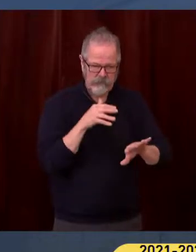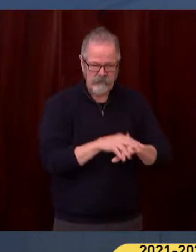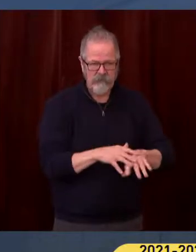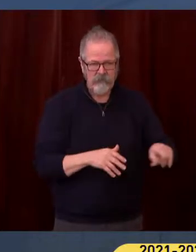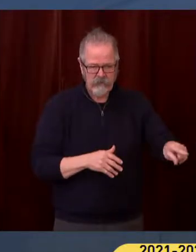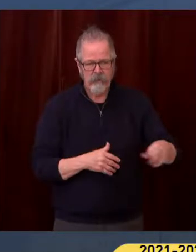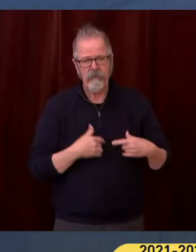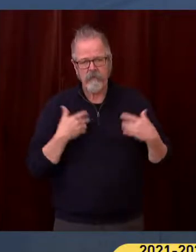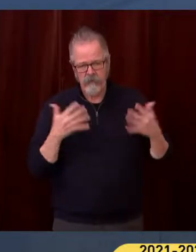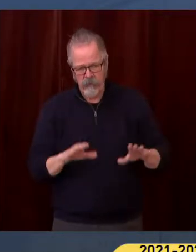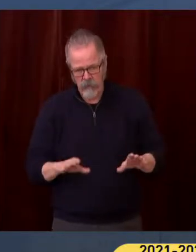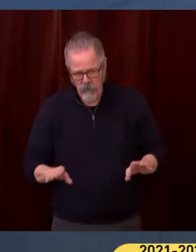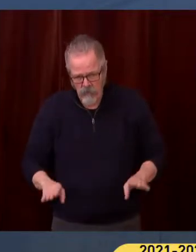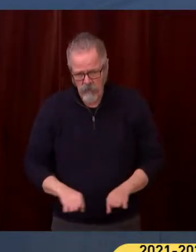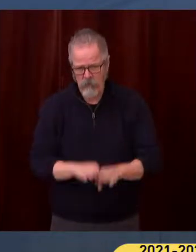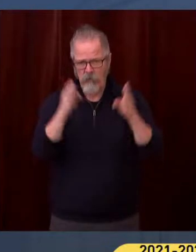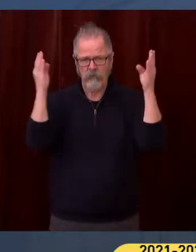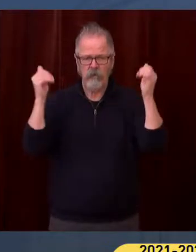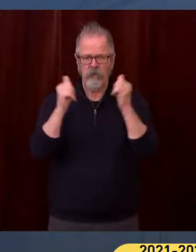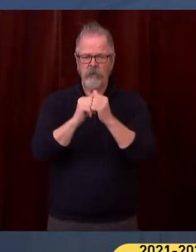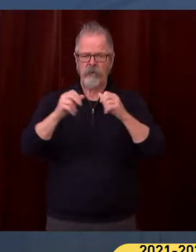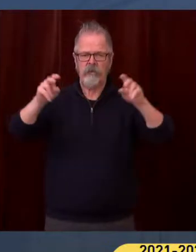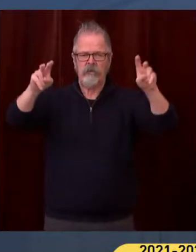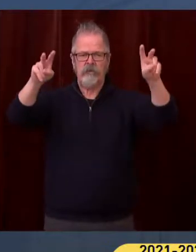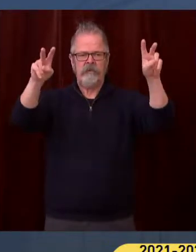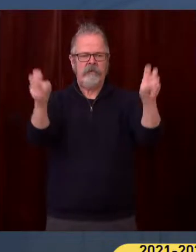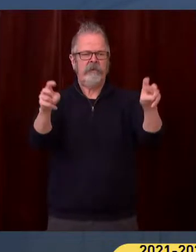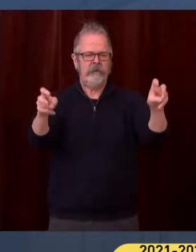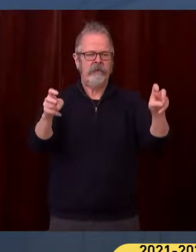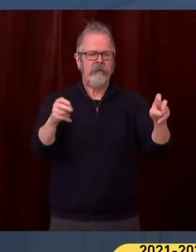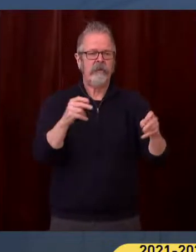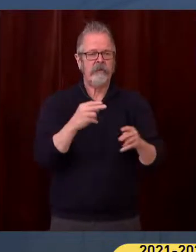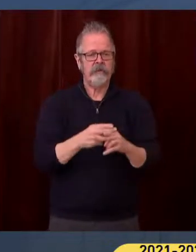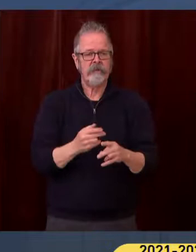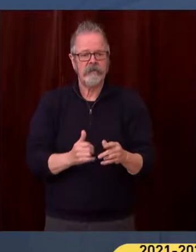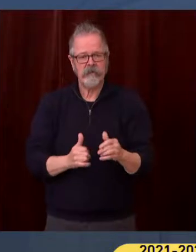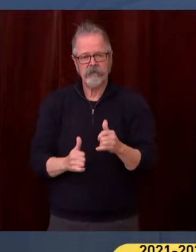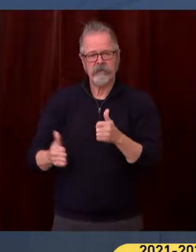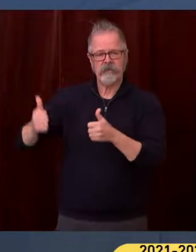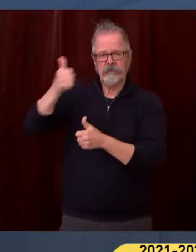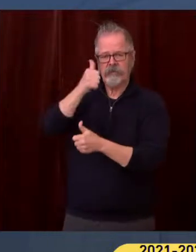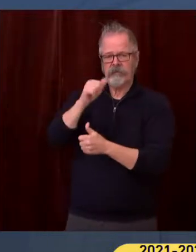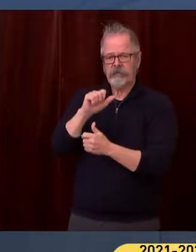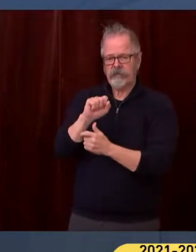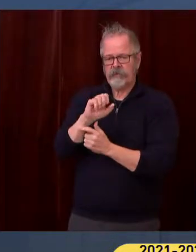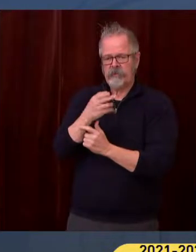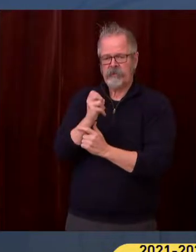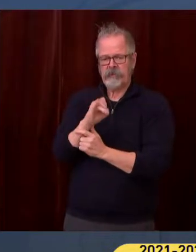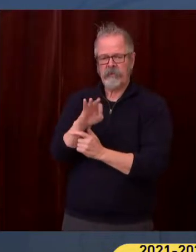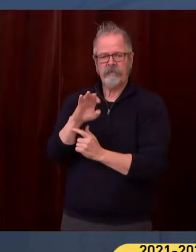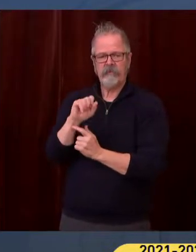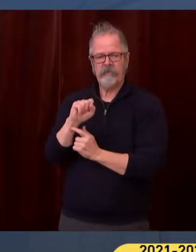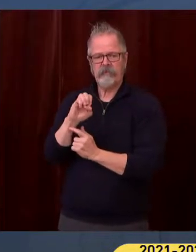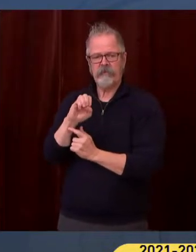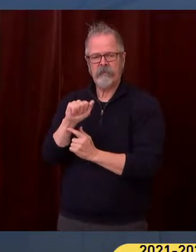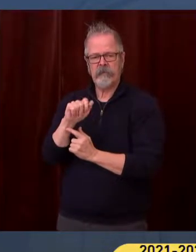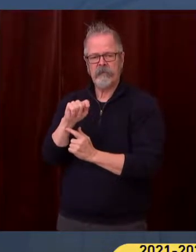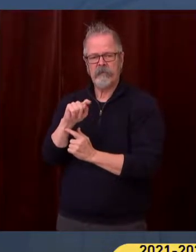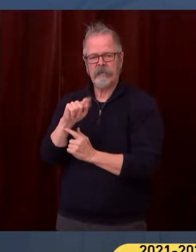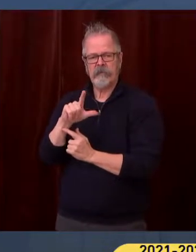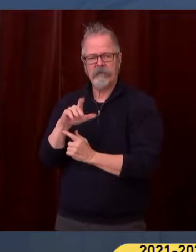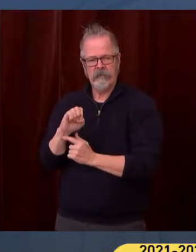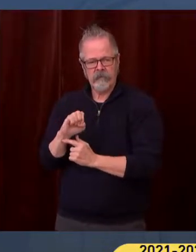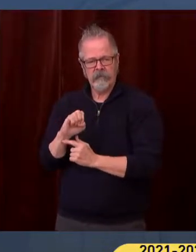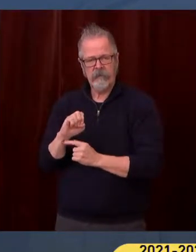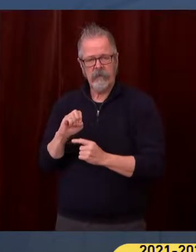ancestral leader of ours, Chief Seattle, who lived and died here in Suquamish on the Port Madison Union Reservation. When he opened this